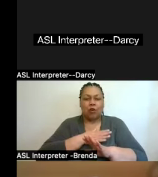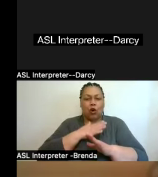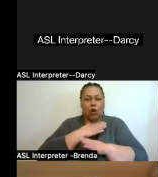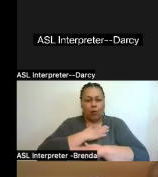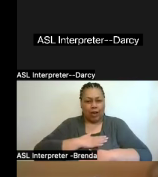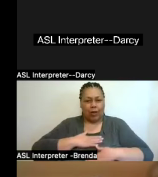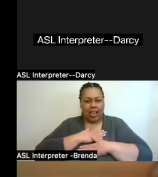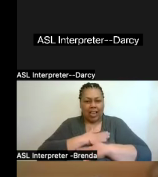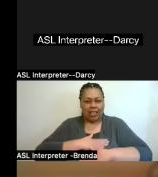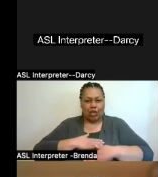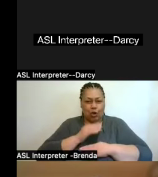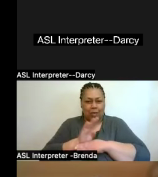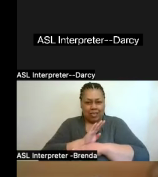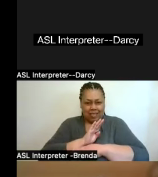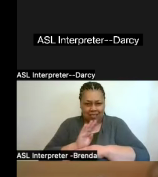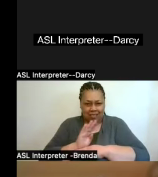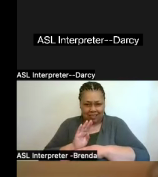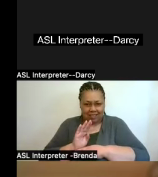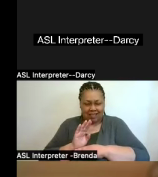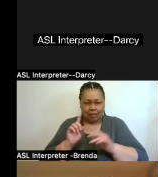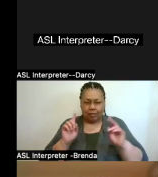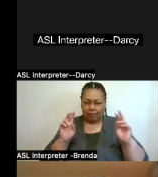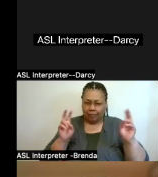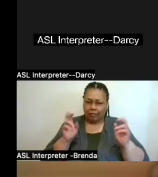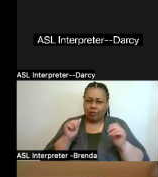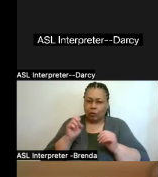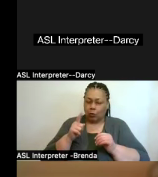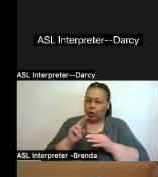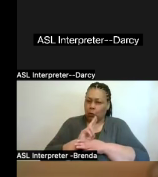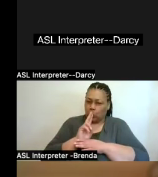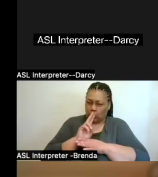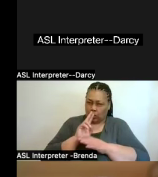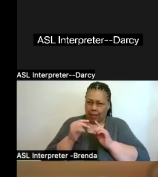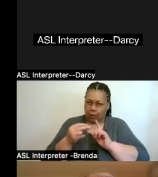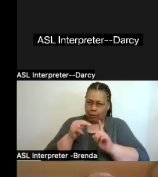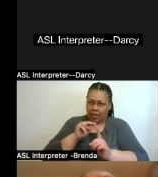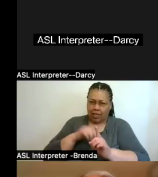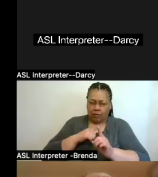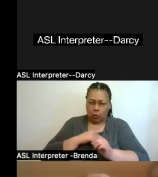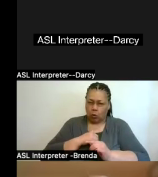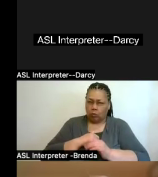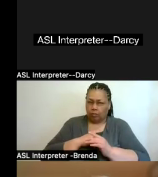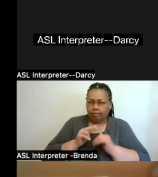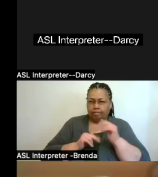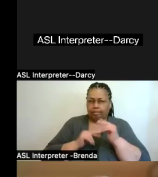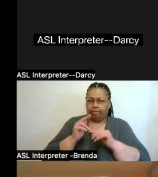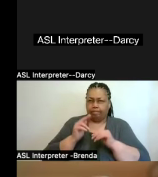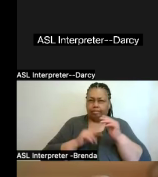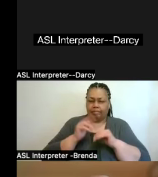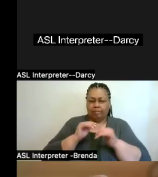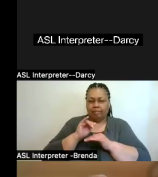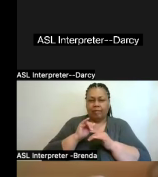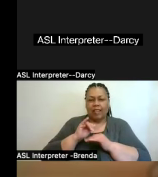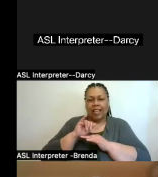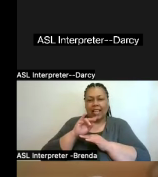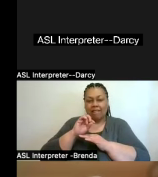facilities. So we can think about that and use that to our advantage within the lifeline infrastructure systems themselves, that we don't need to worry